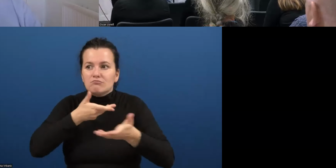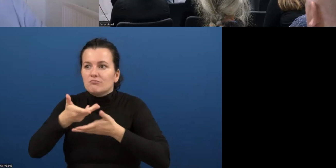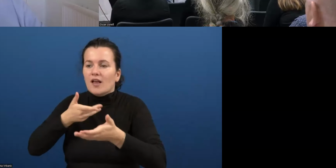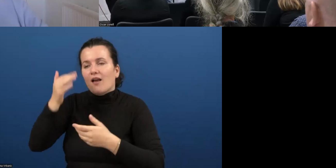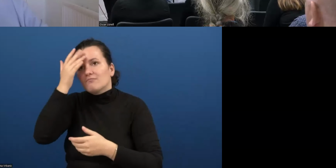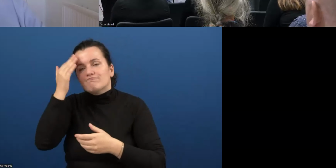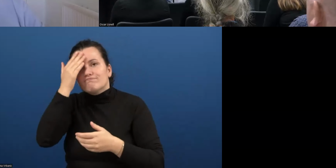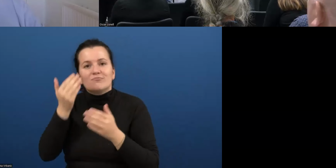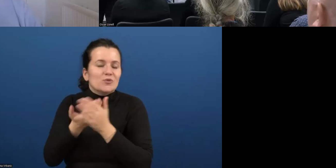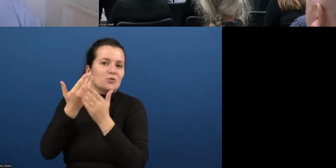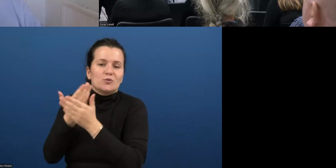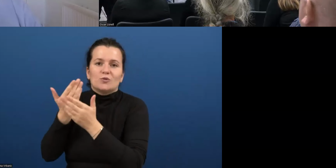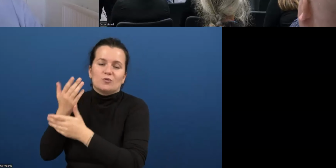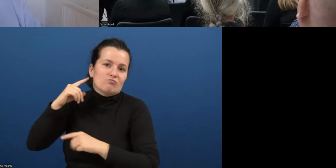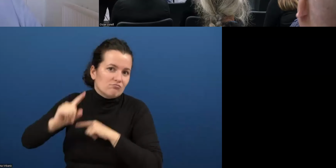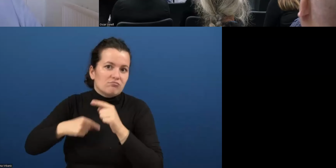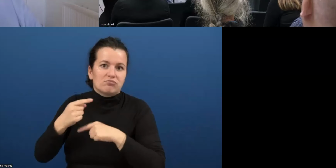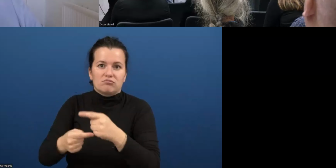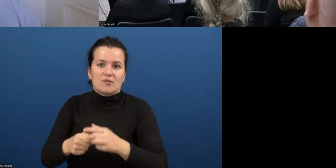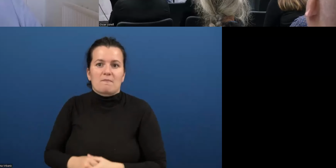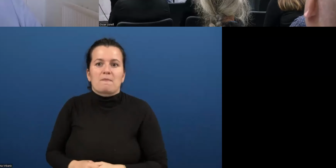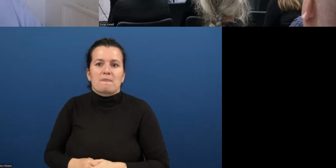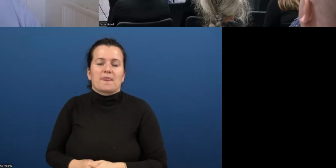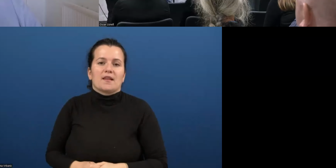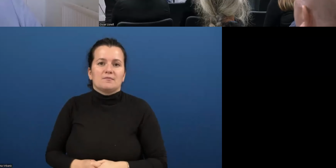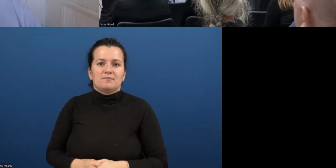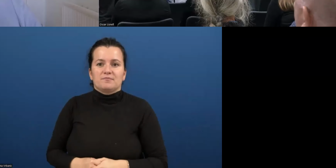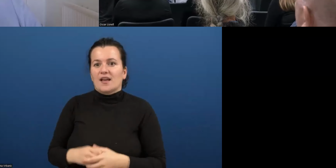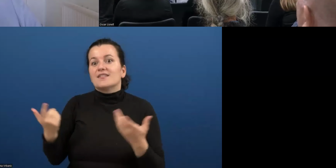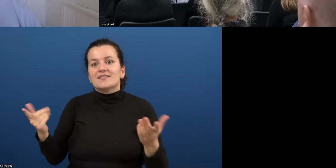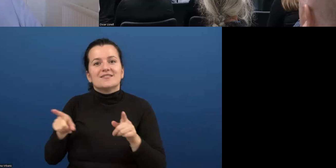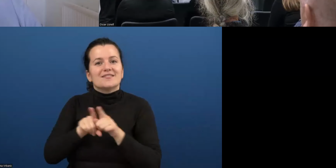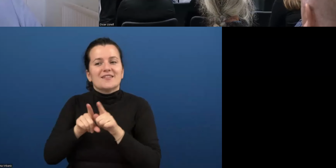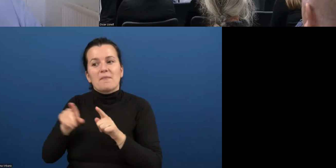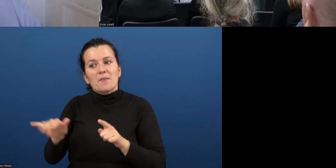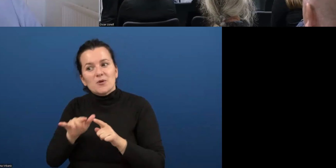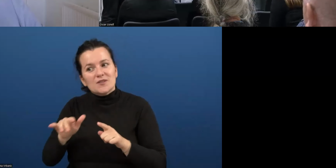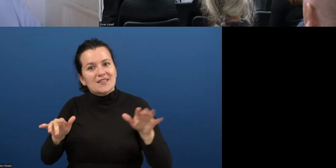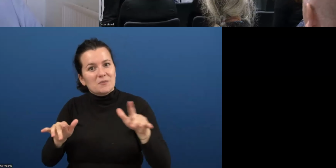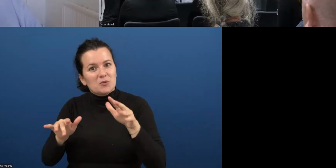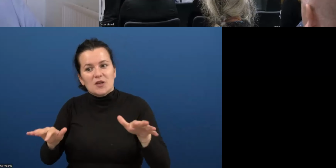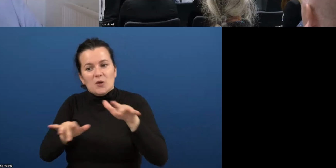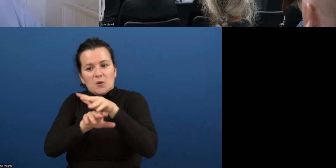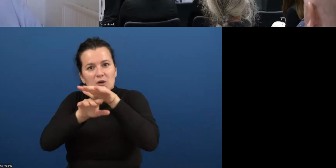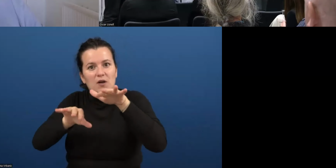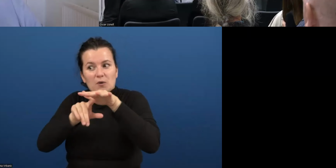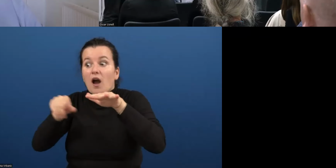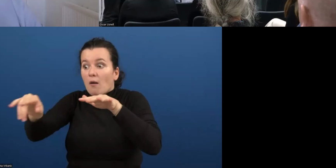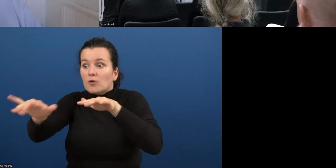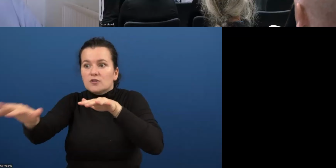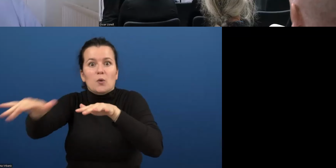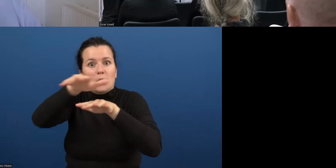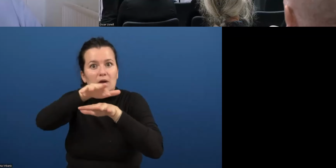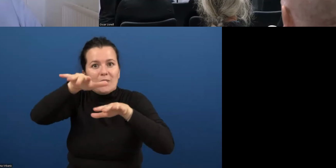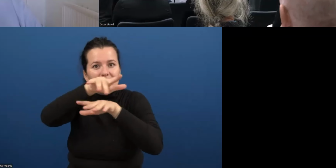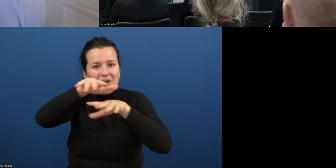a co-creative process. And I think that's what we are interested in looking further into. So yeah, maybe we should close